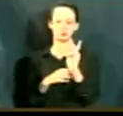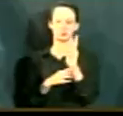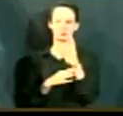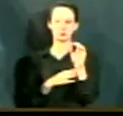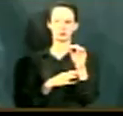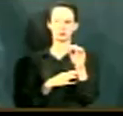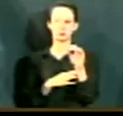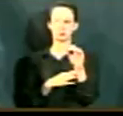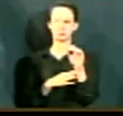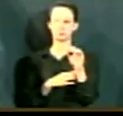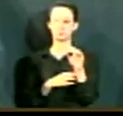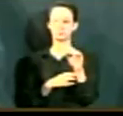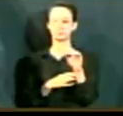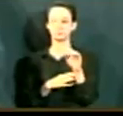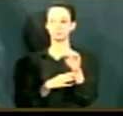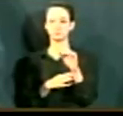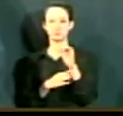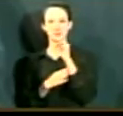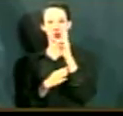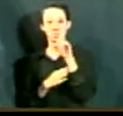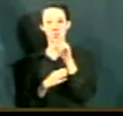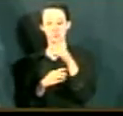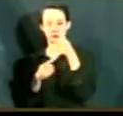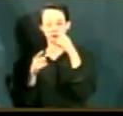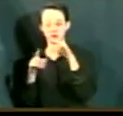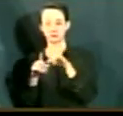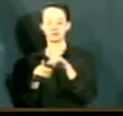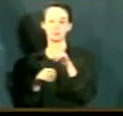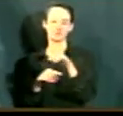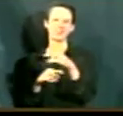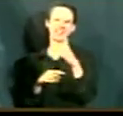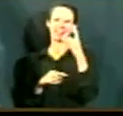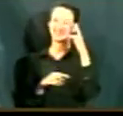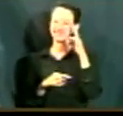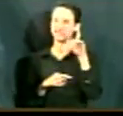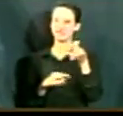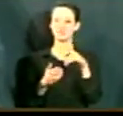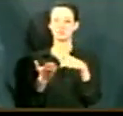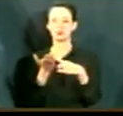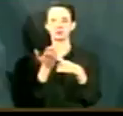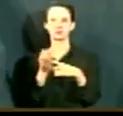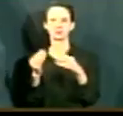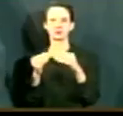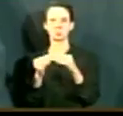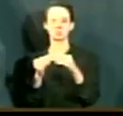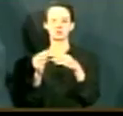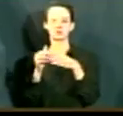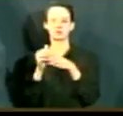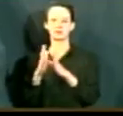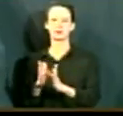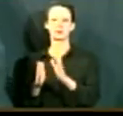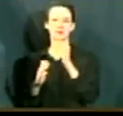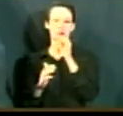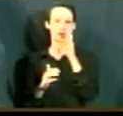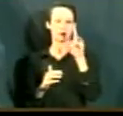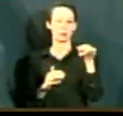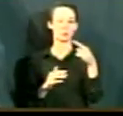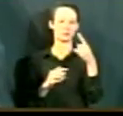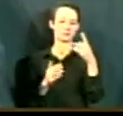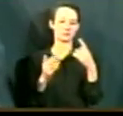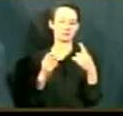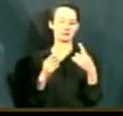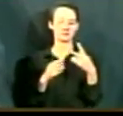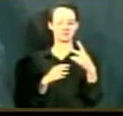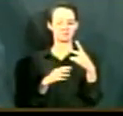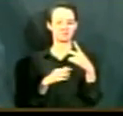to, I just concur with Mr. Norman that I think we need to talk about this and be a leader. I don't want us to always be seen as against what